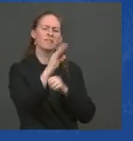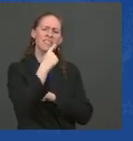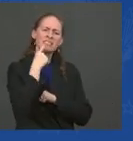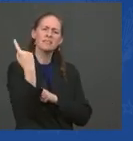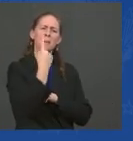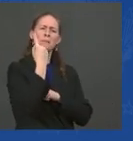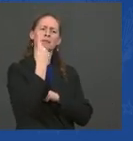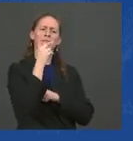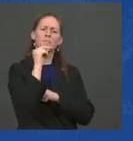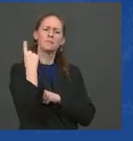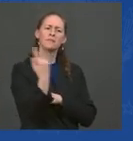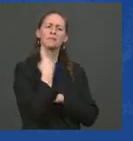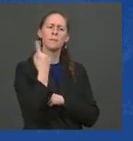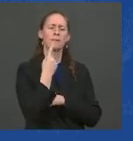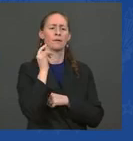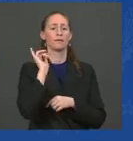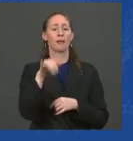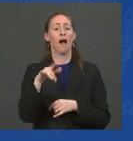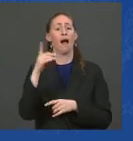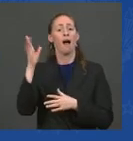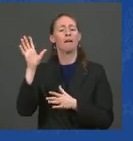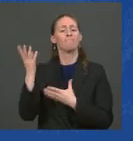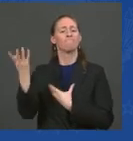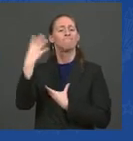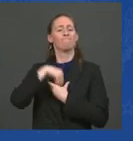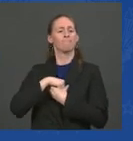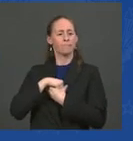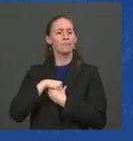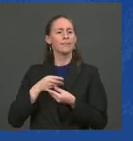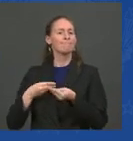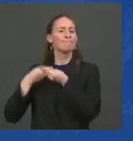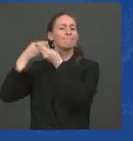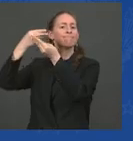children and to his son, Chris.